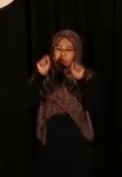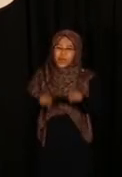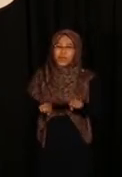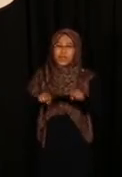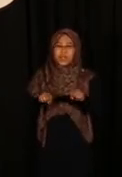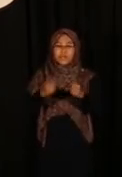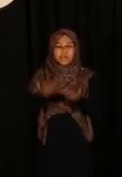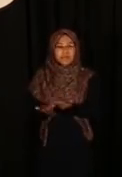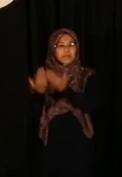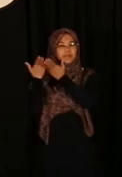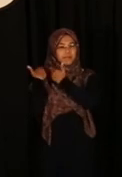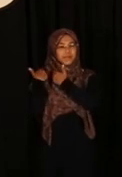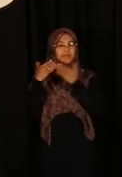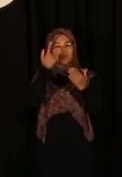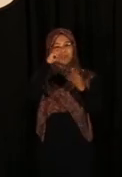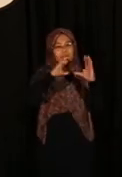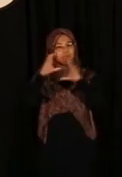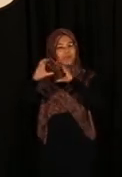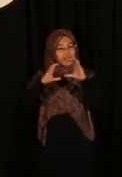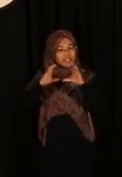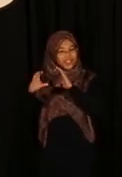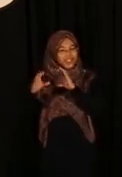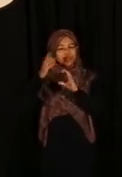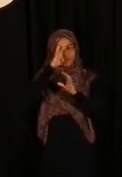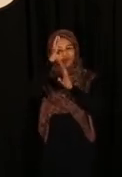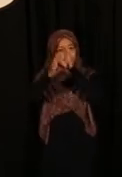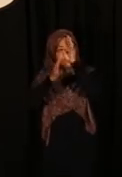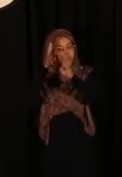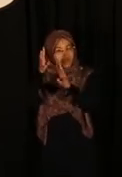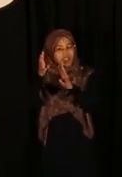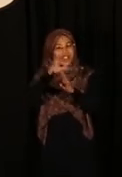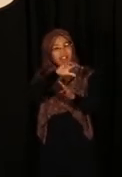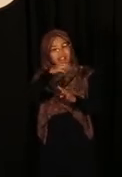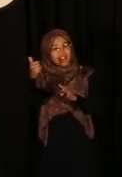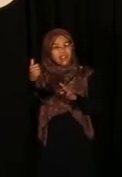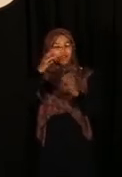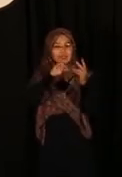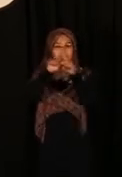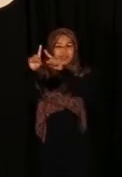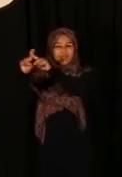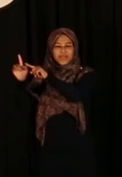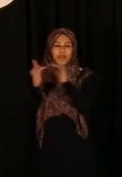burden or a barrier in communication could actually create an even deeper connection.